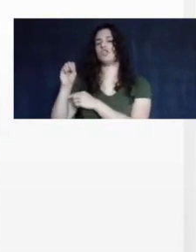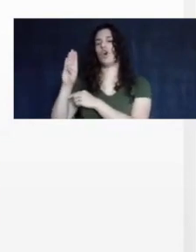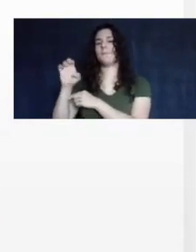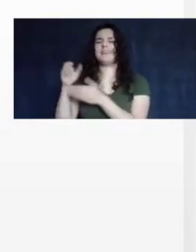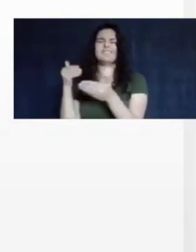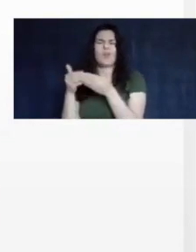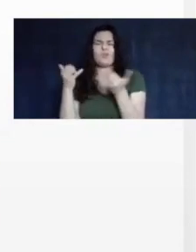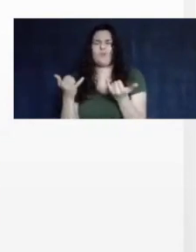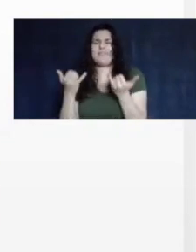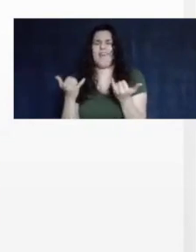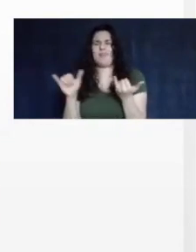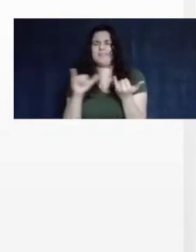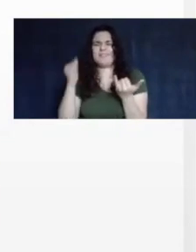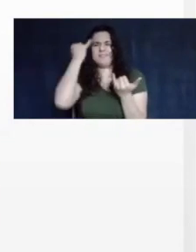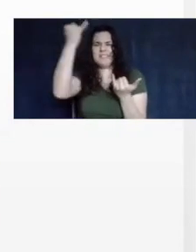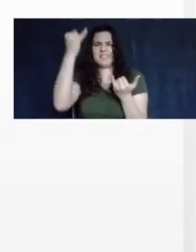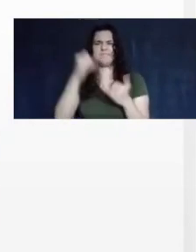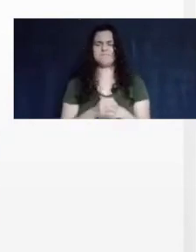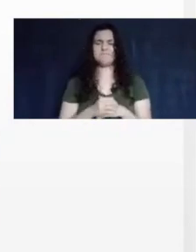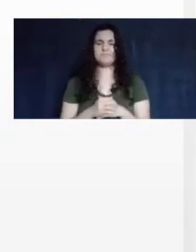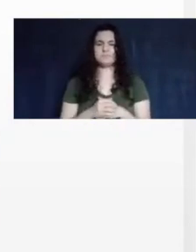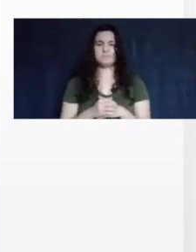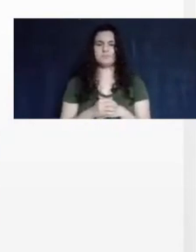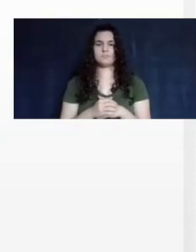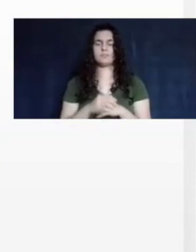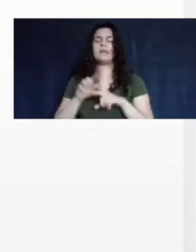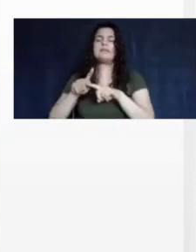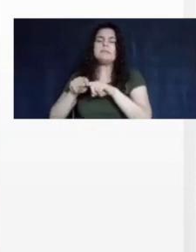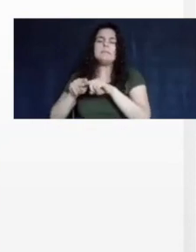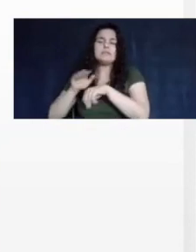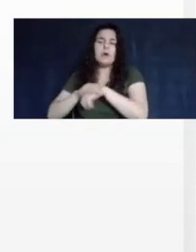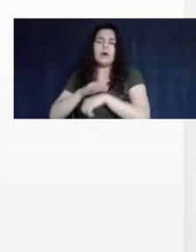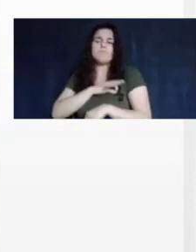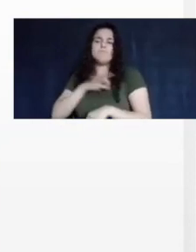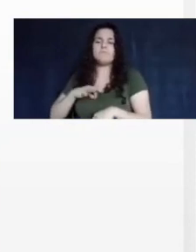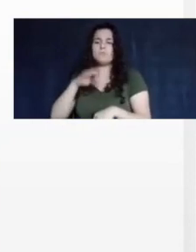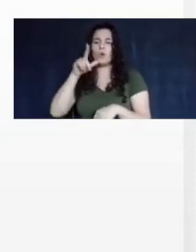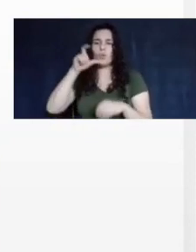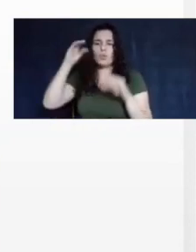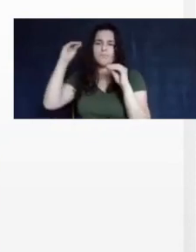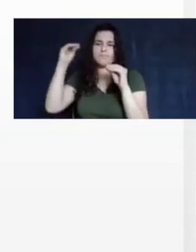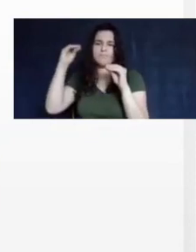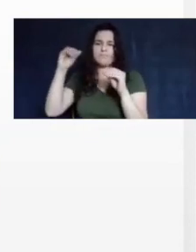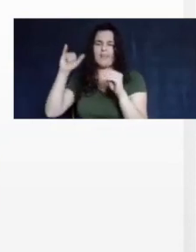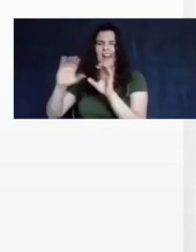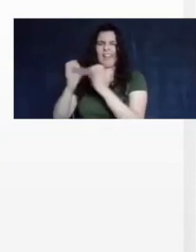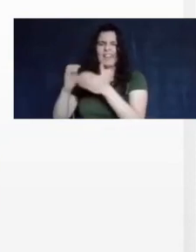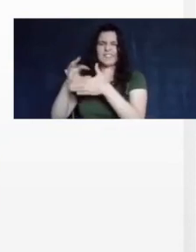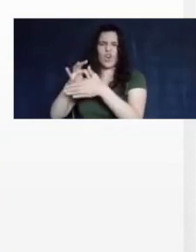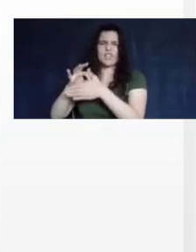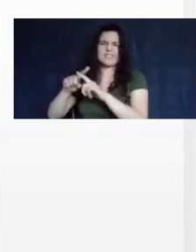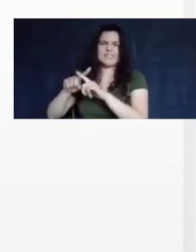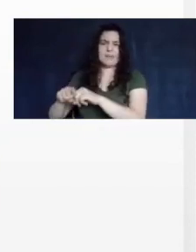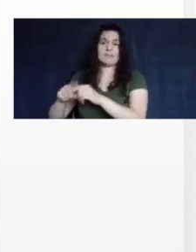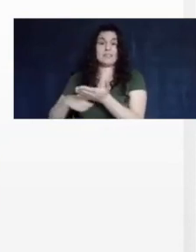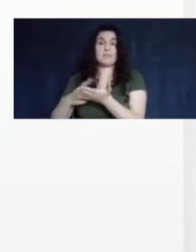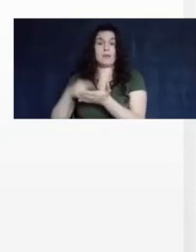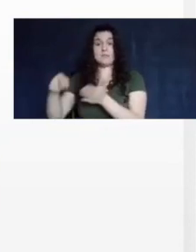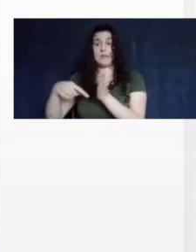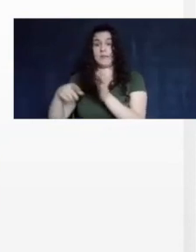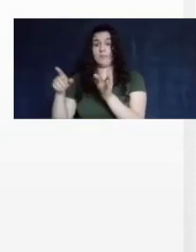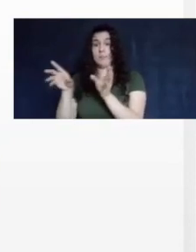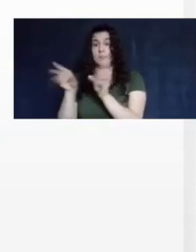now. Depending on the faculty member and depending on the content of the course, sometimes they meet as often as once a week,